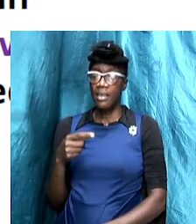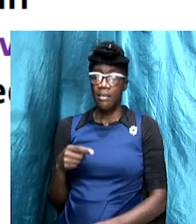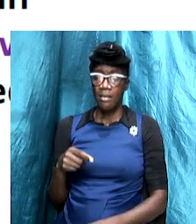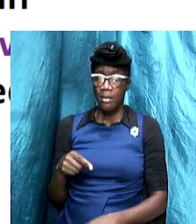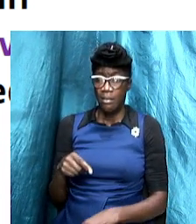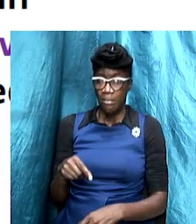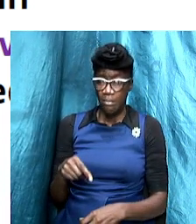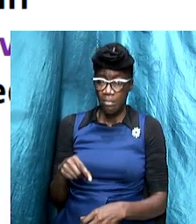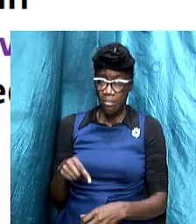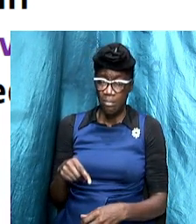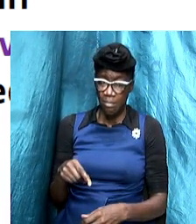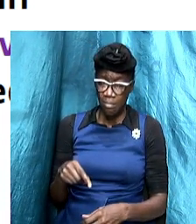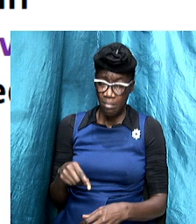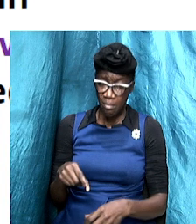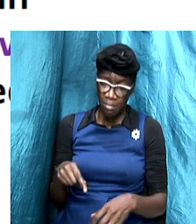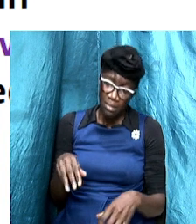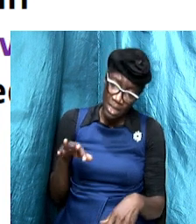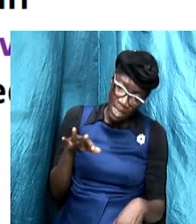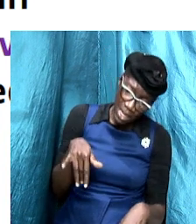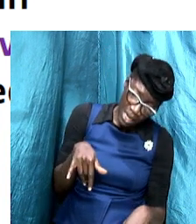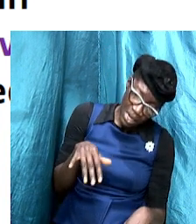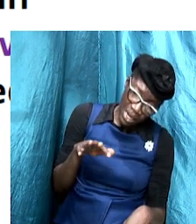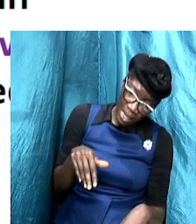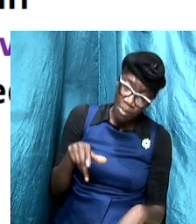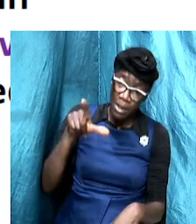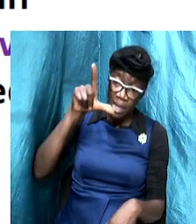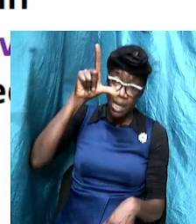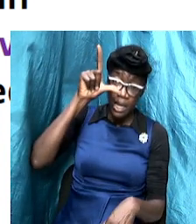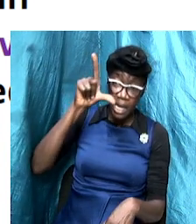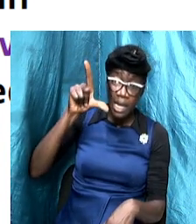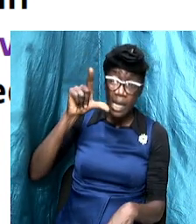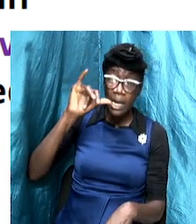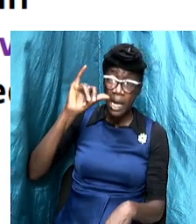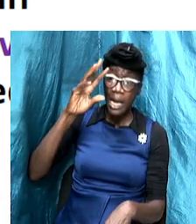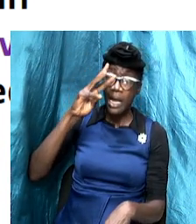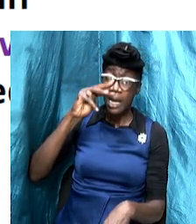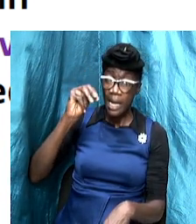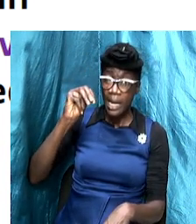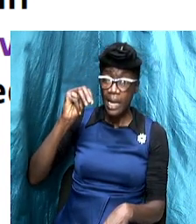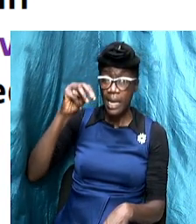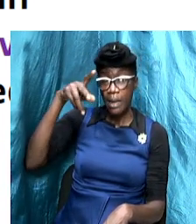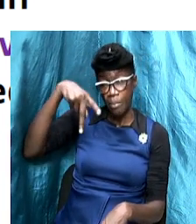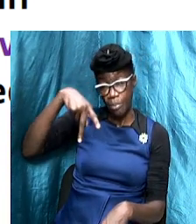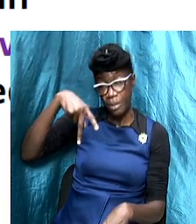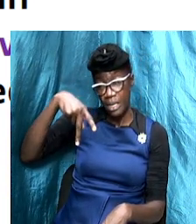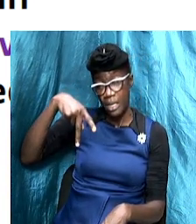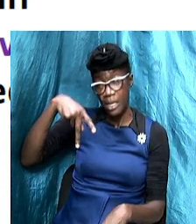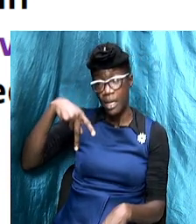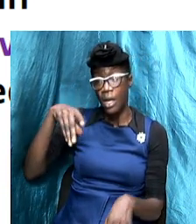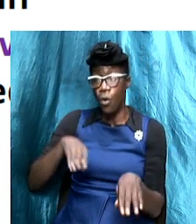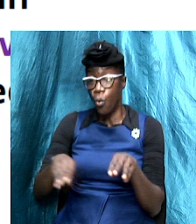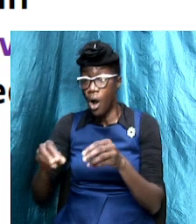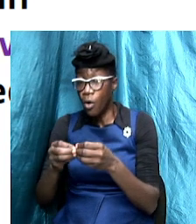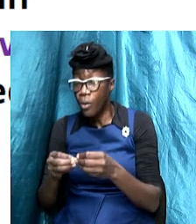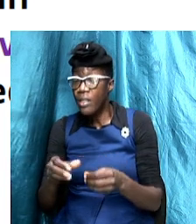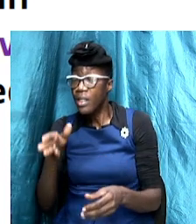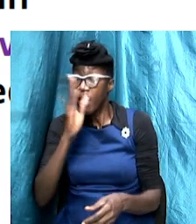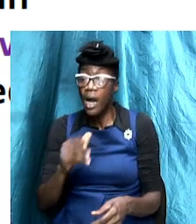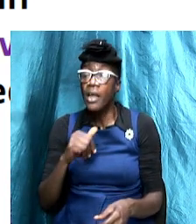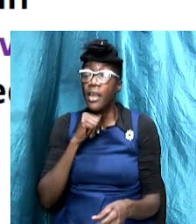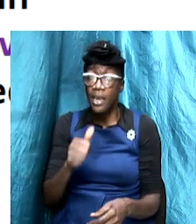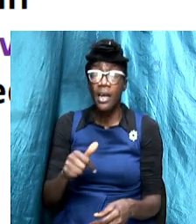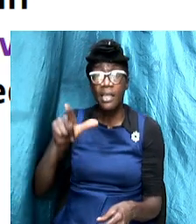God is not a lame walk with God. Never forget that. He said, limping, but you're not lame. In other